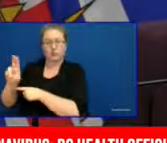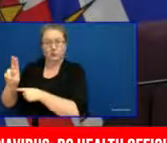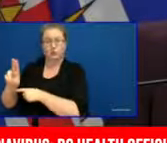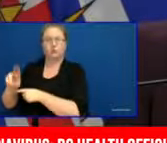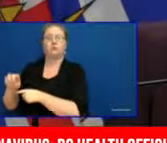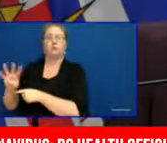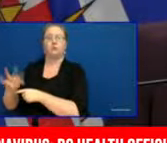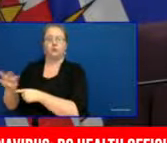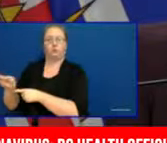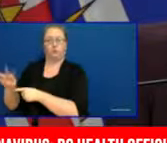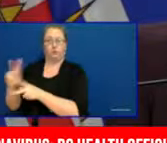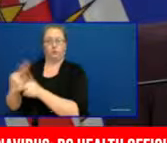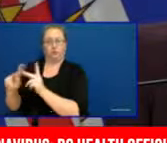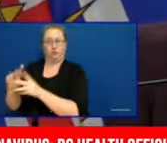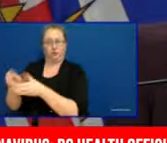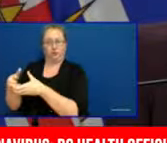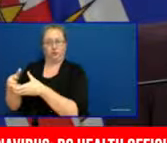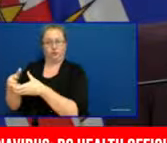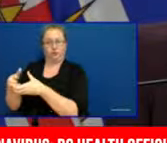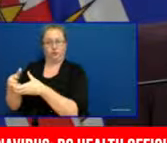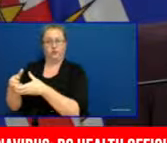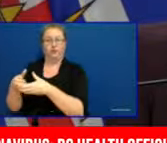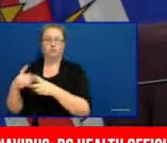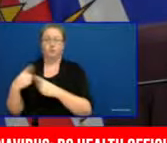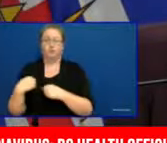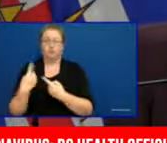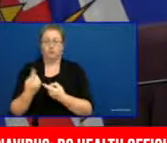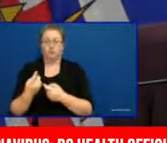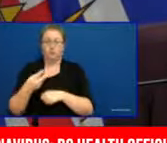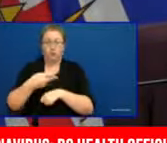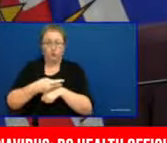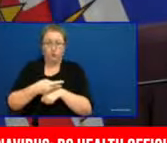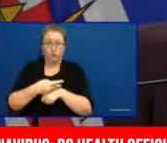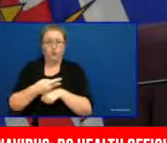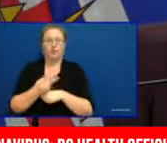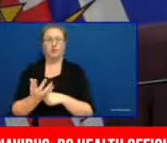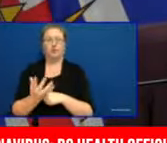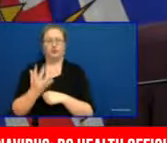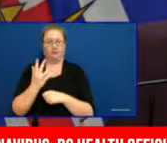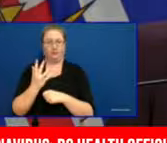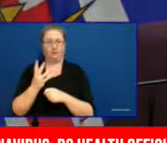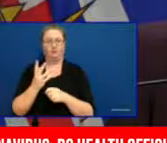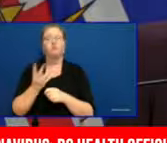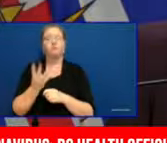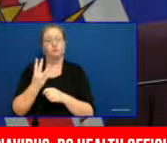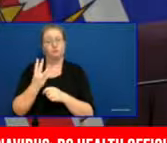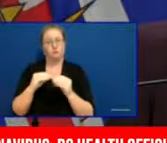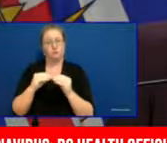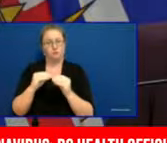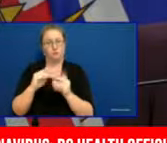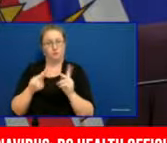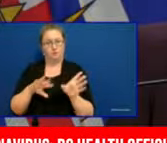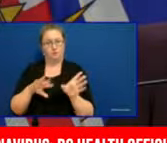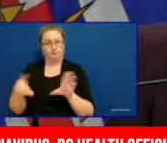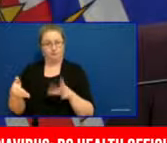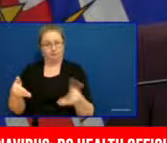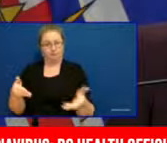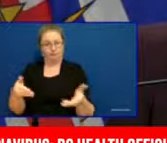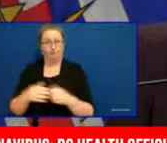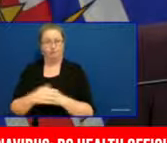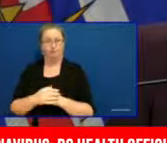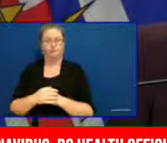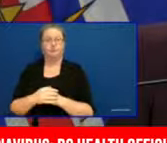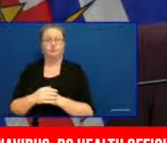Sadly, we have an additional 4 people who have died from COVID-19 over the last 2 days, bringing our total number of people who've died